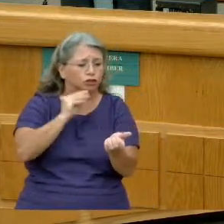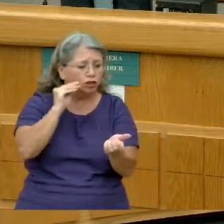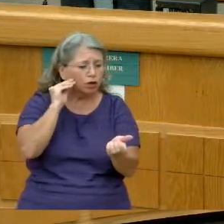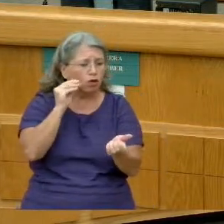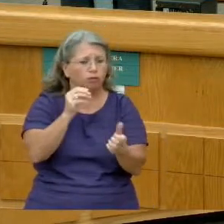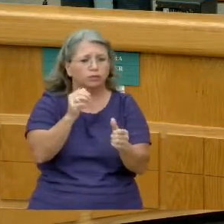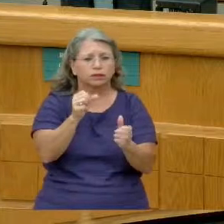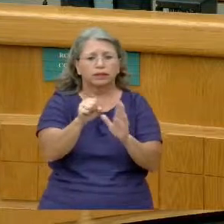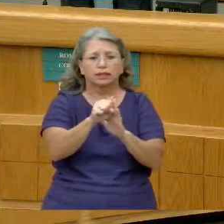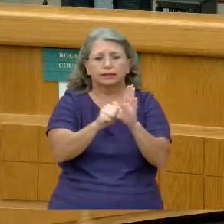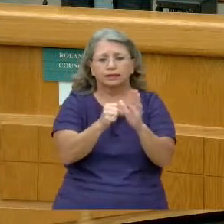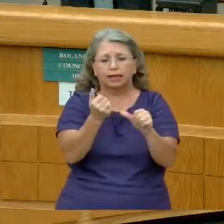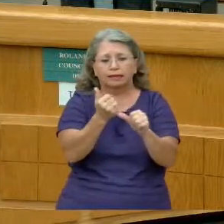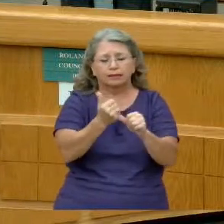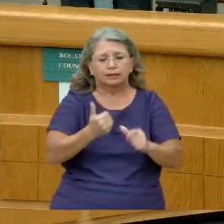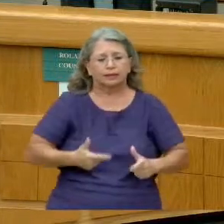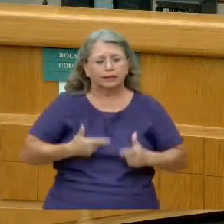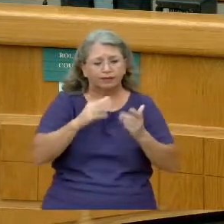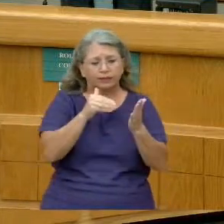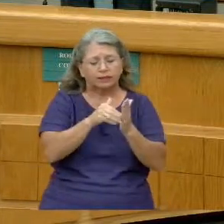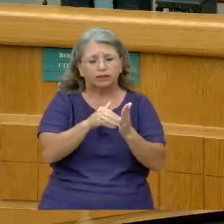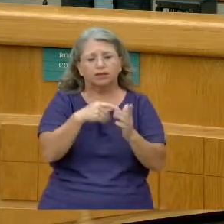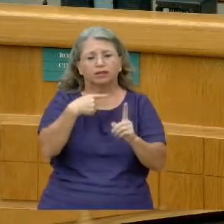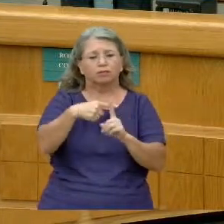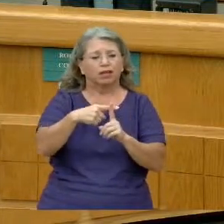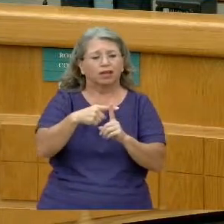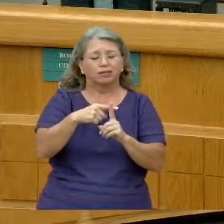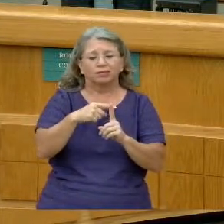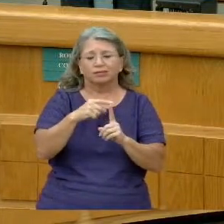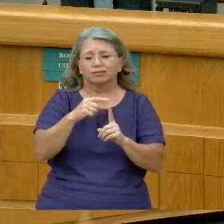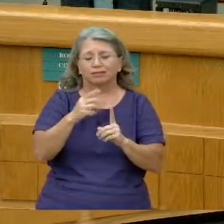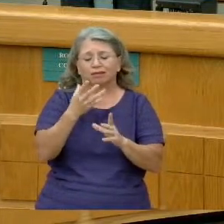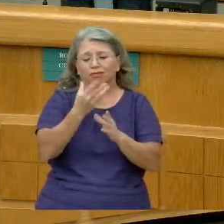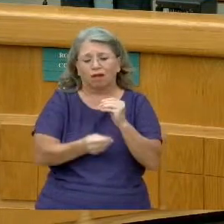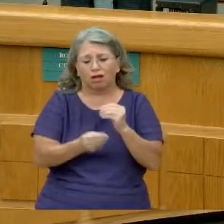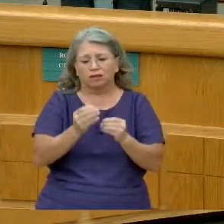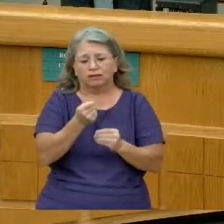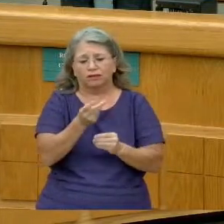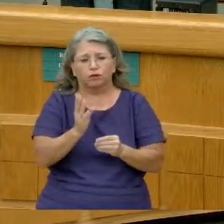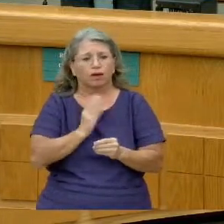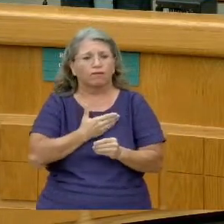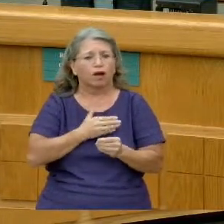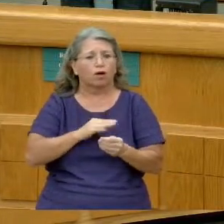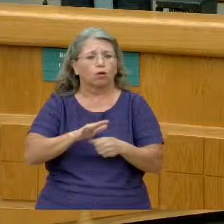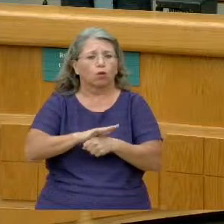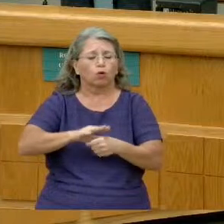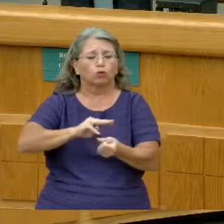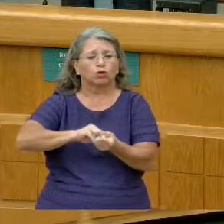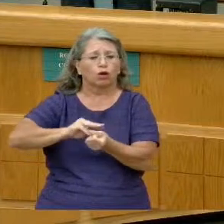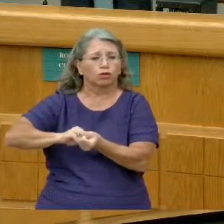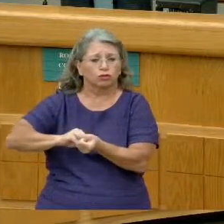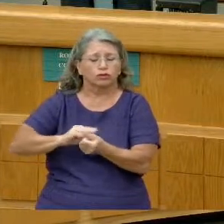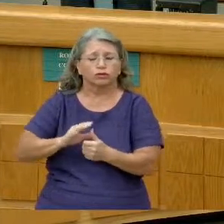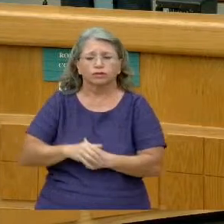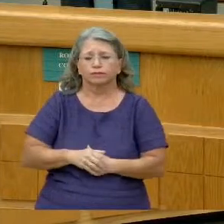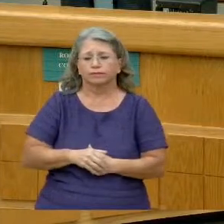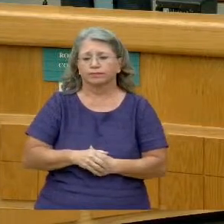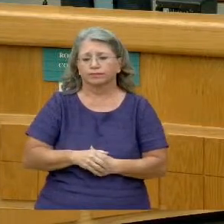even have lost several of our local physicians. As mentioned prior, we have also had a handful